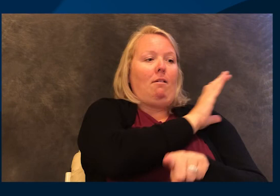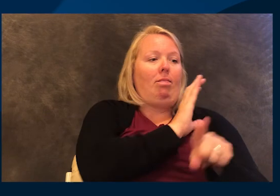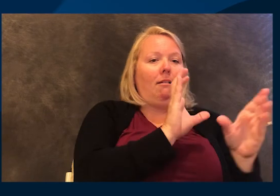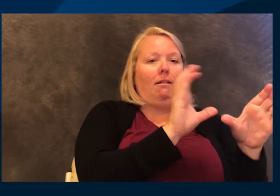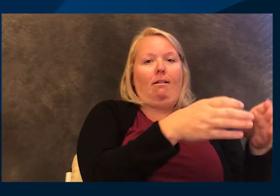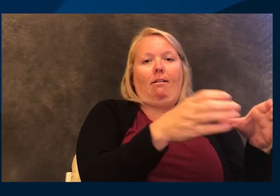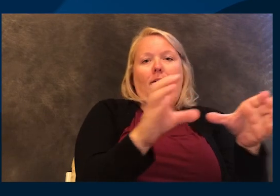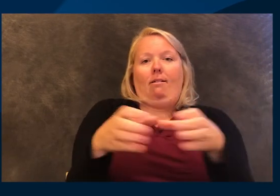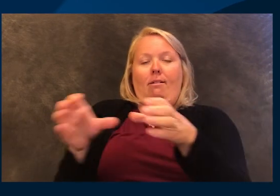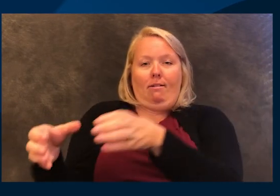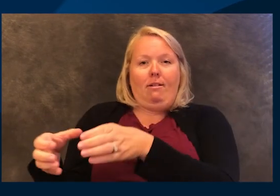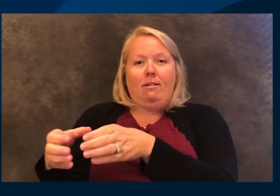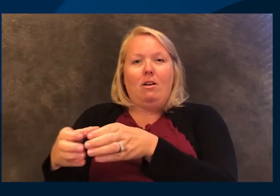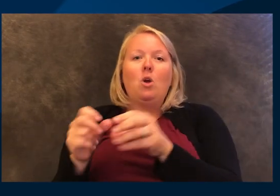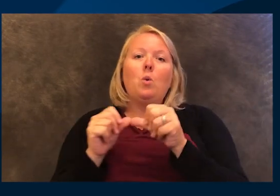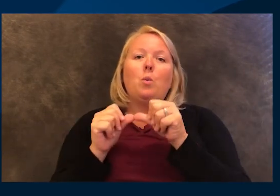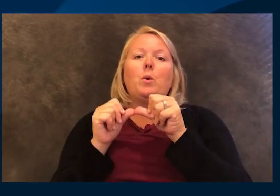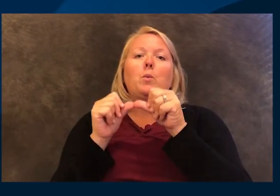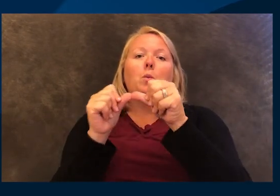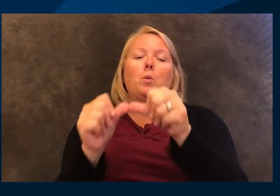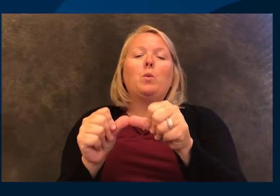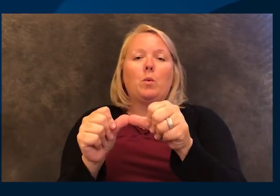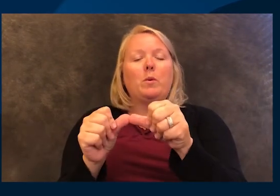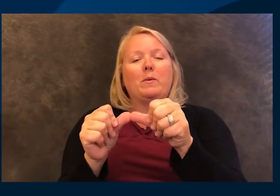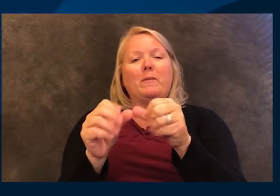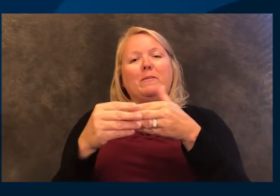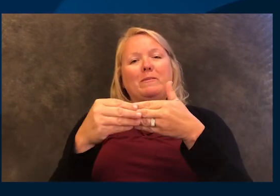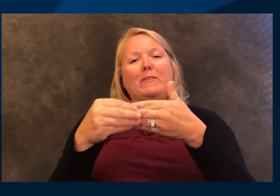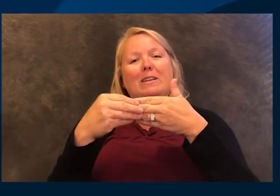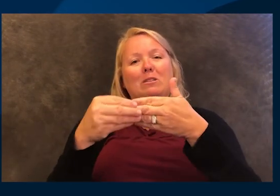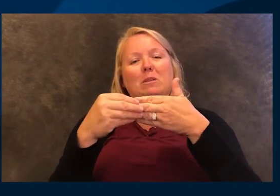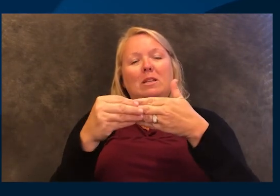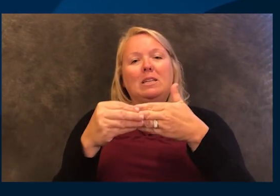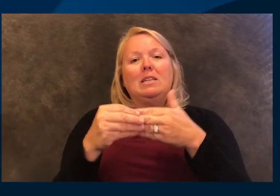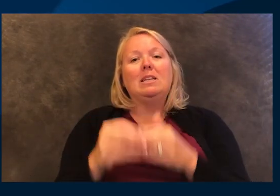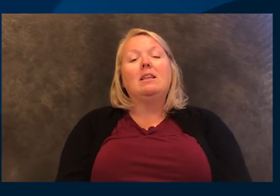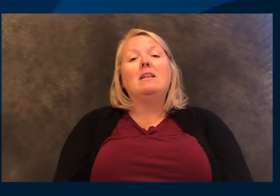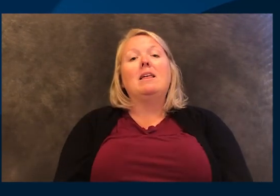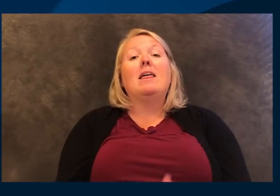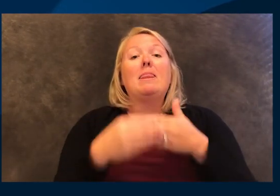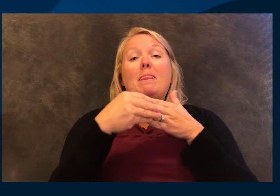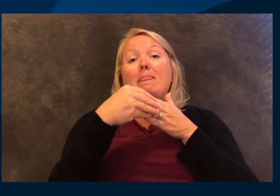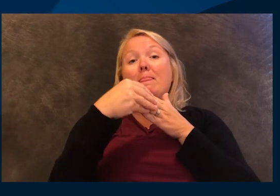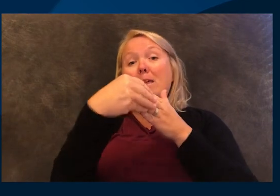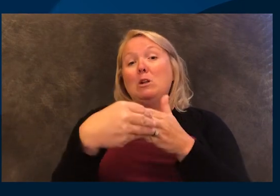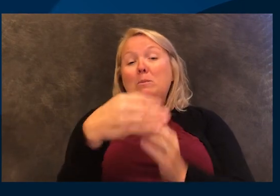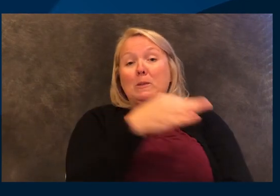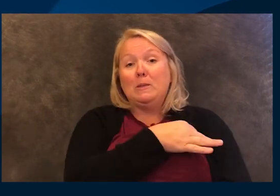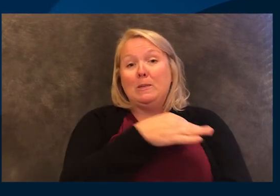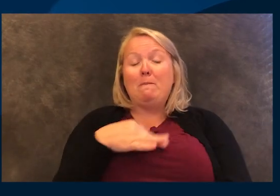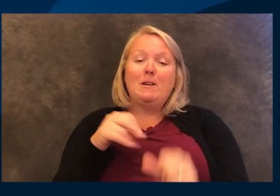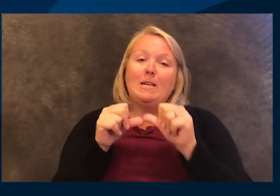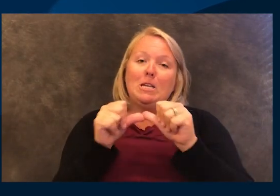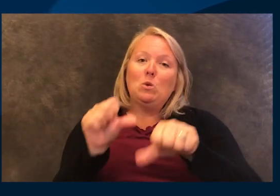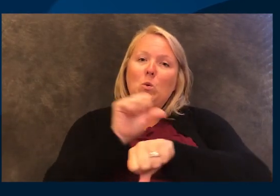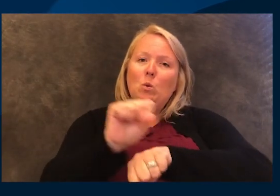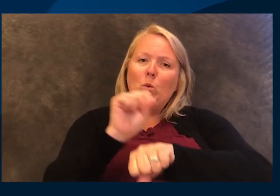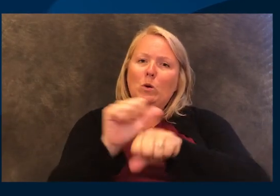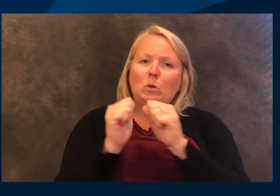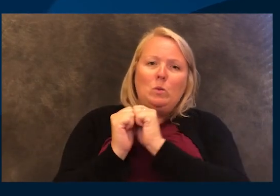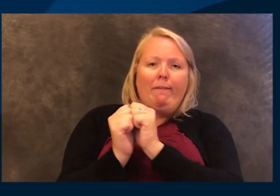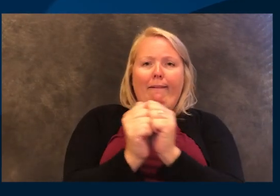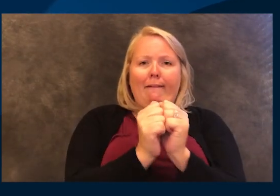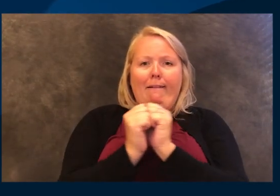to continue to practice flexibility. Leadership and staff are asked to continue to work together as